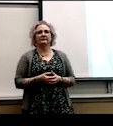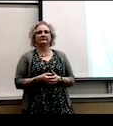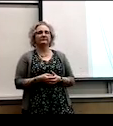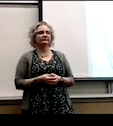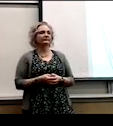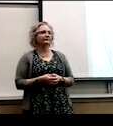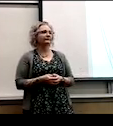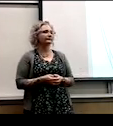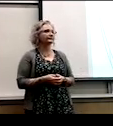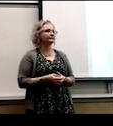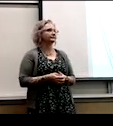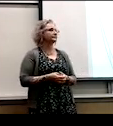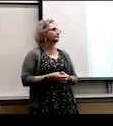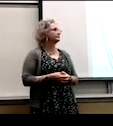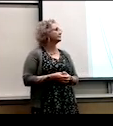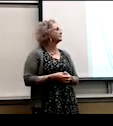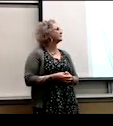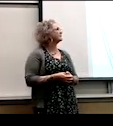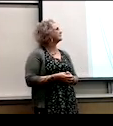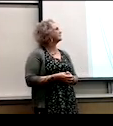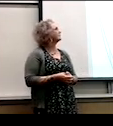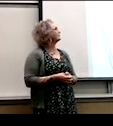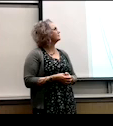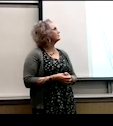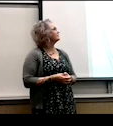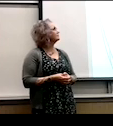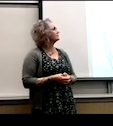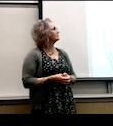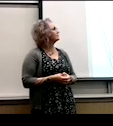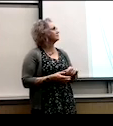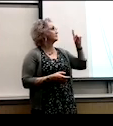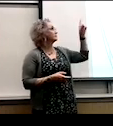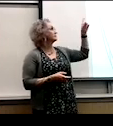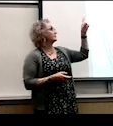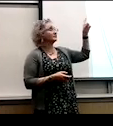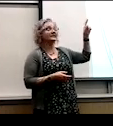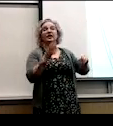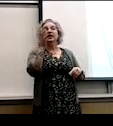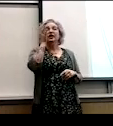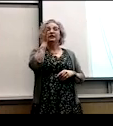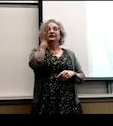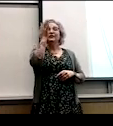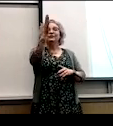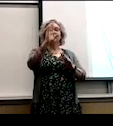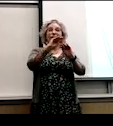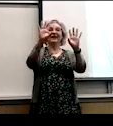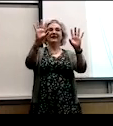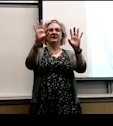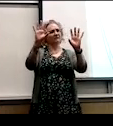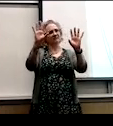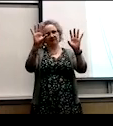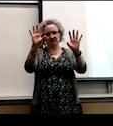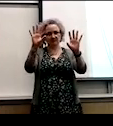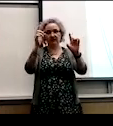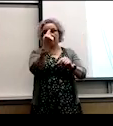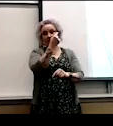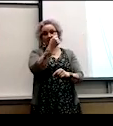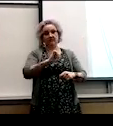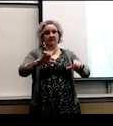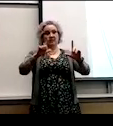And so my next title here was a little bit nihilistic here, and they've done little